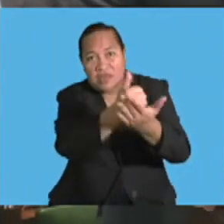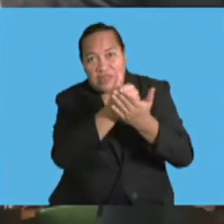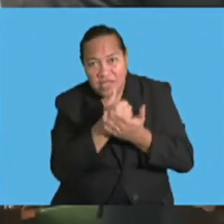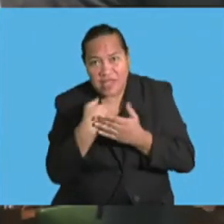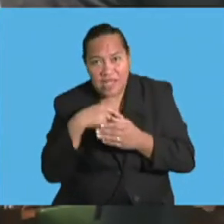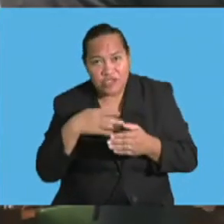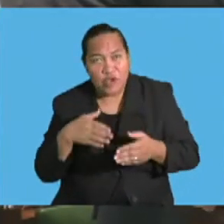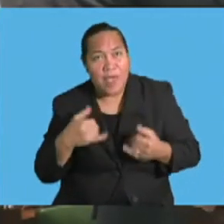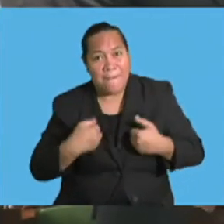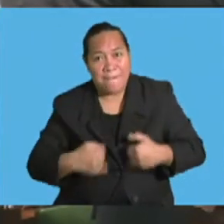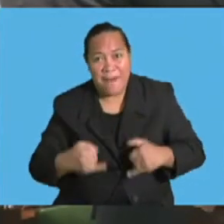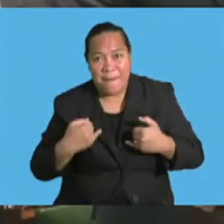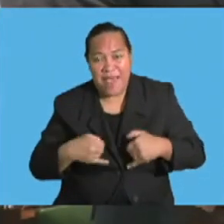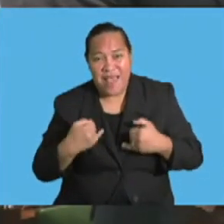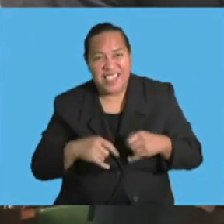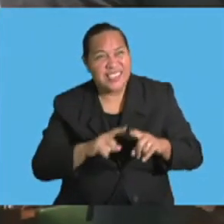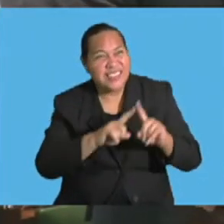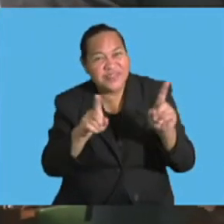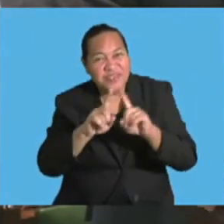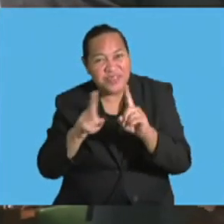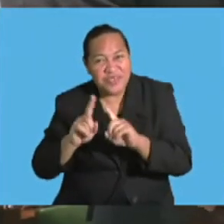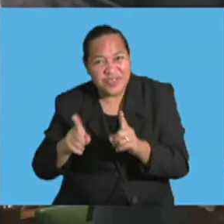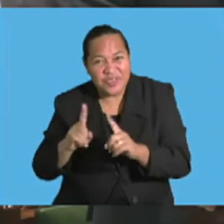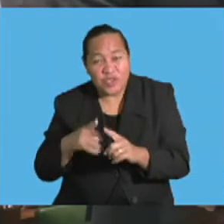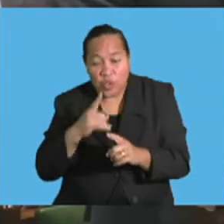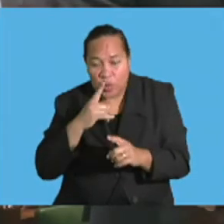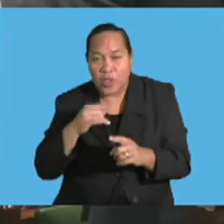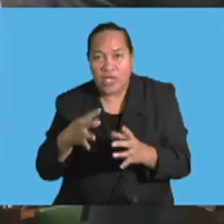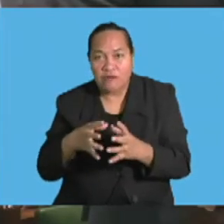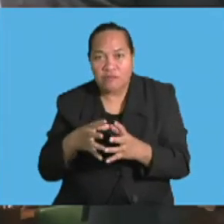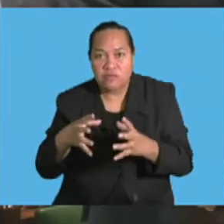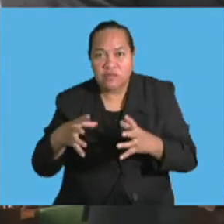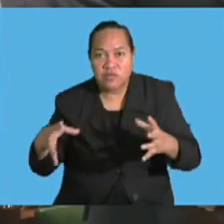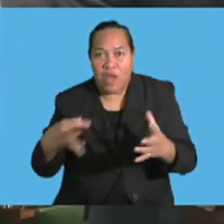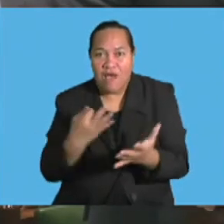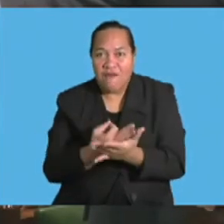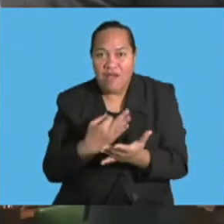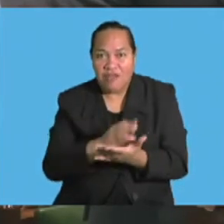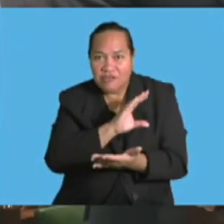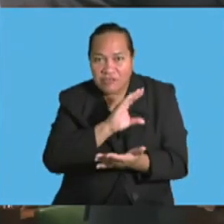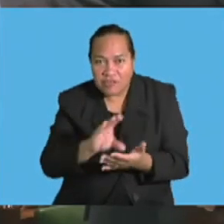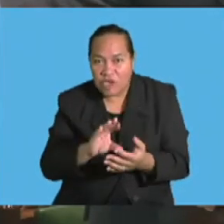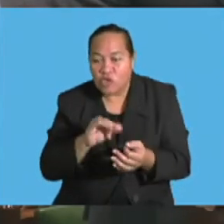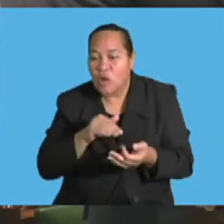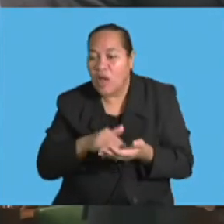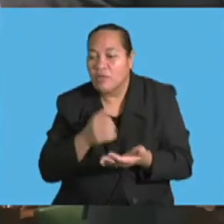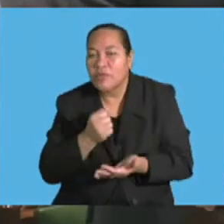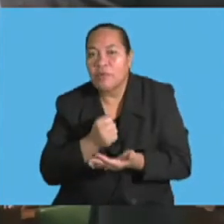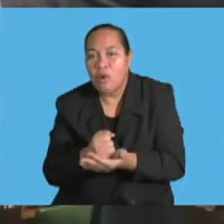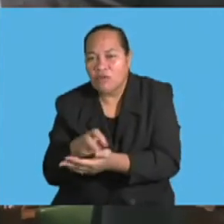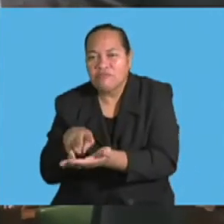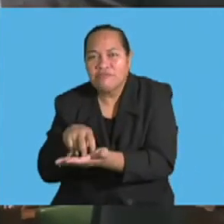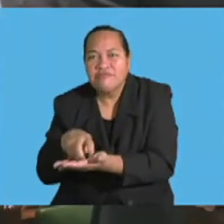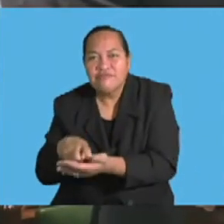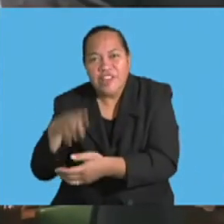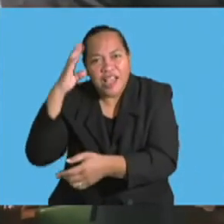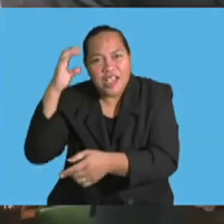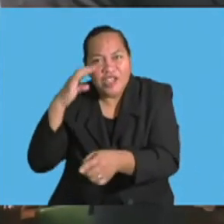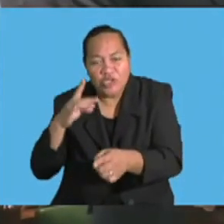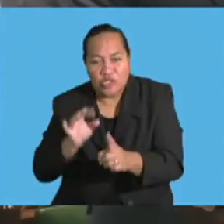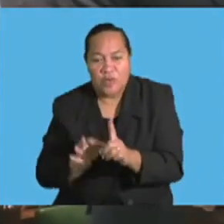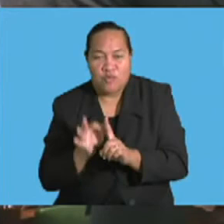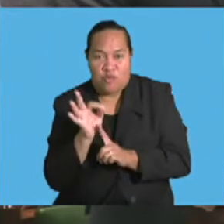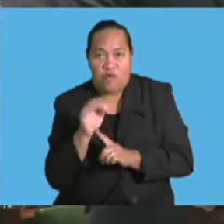provisions that qualify for access to the increasing pool of funding available for climate-vulnerable nations and for improving the state of our